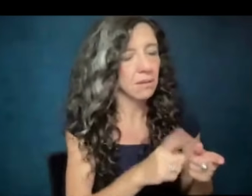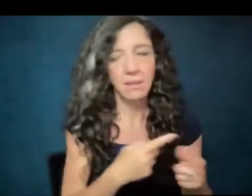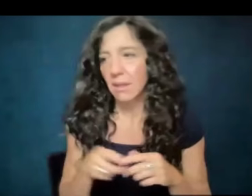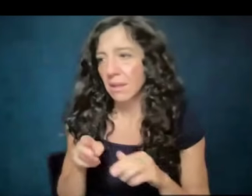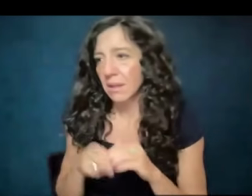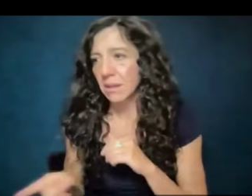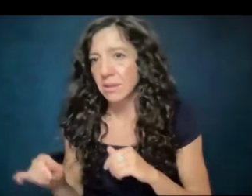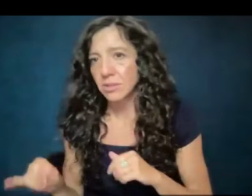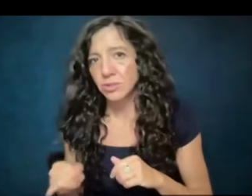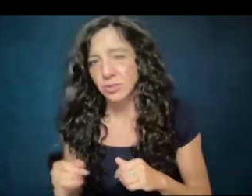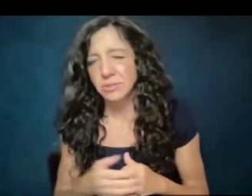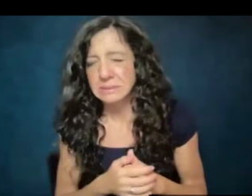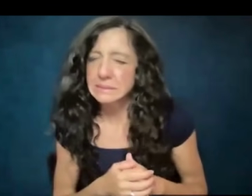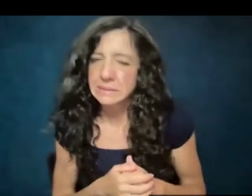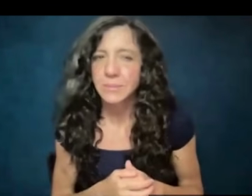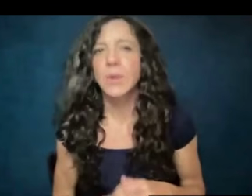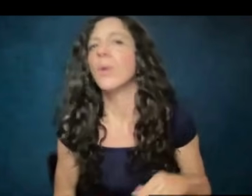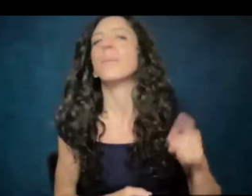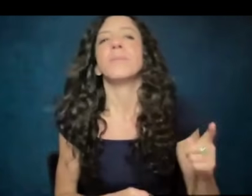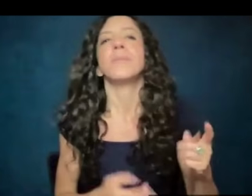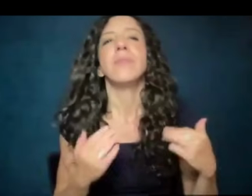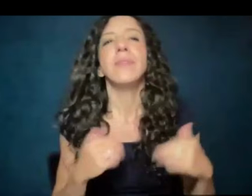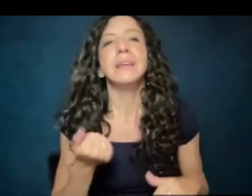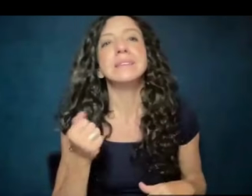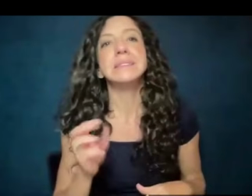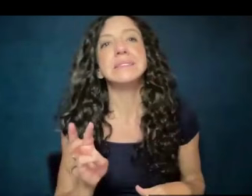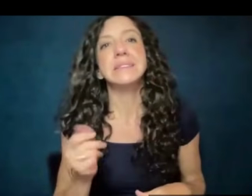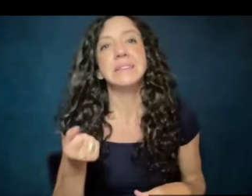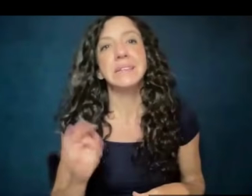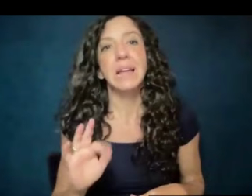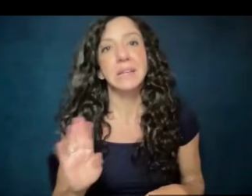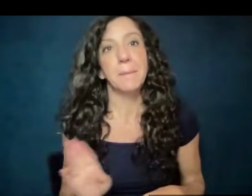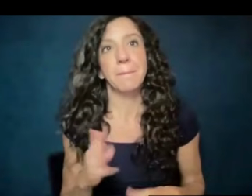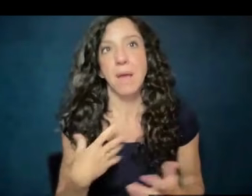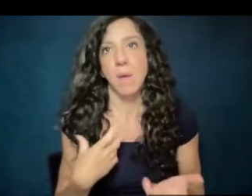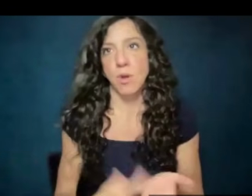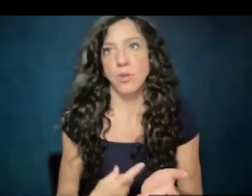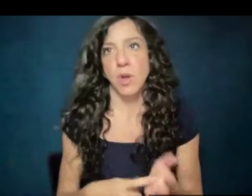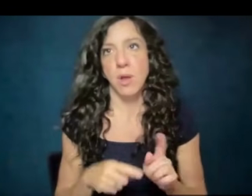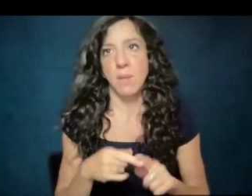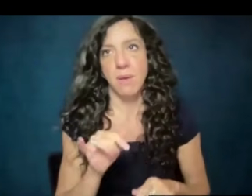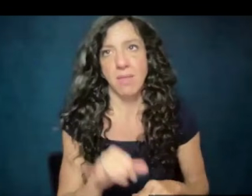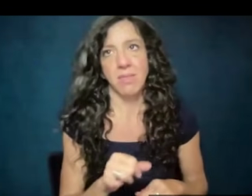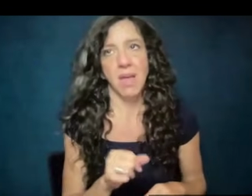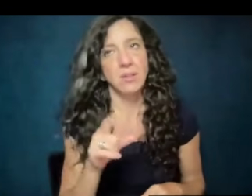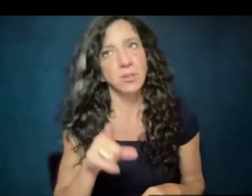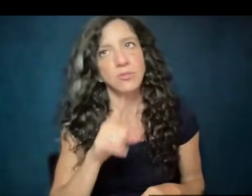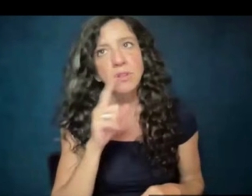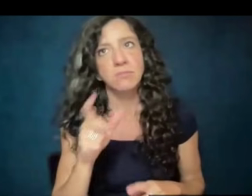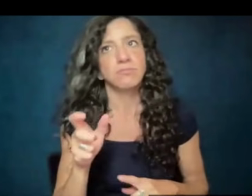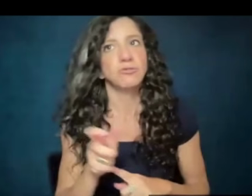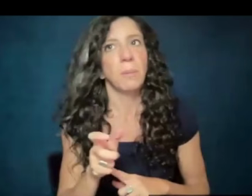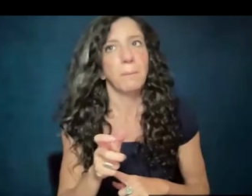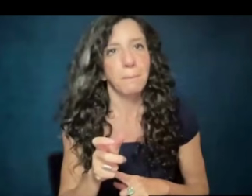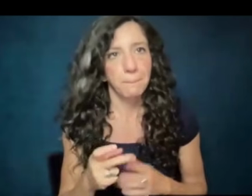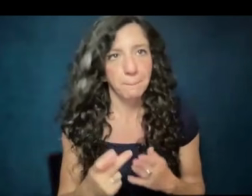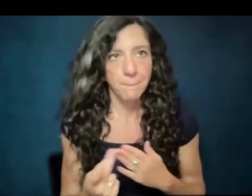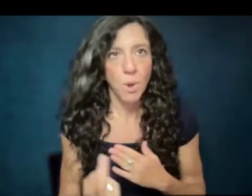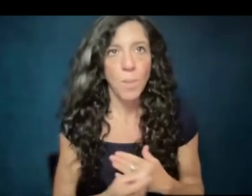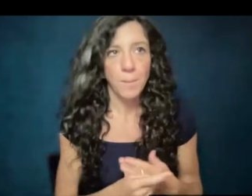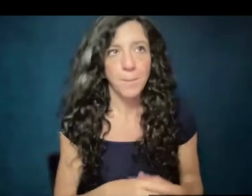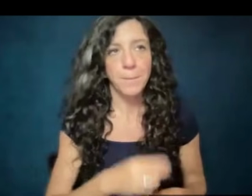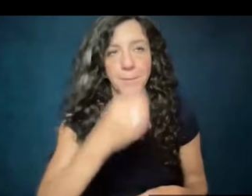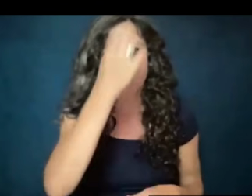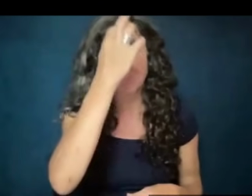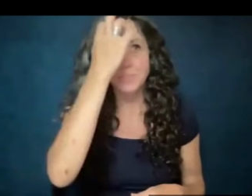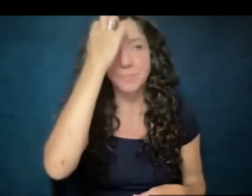1619B, okay? If you're not familiar with 1619B, it's a pretty incredible program.